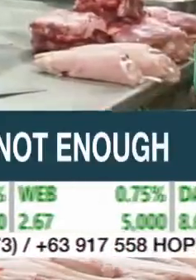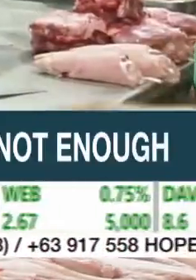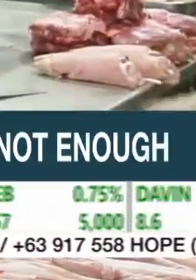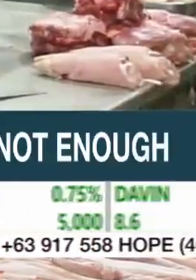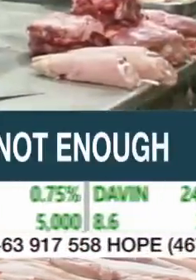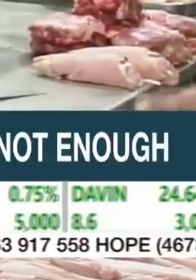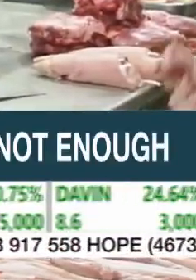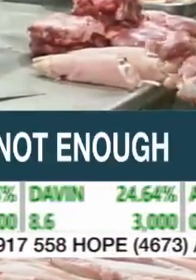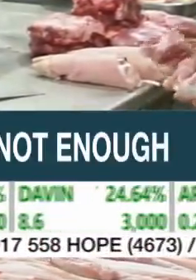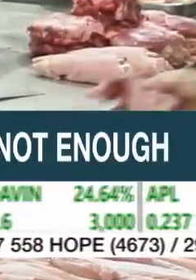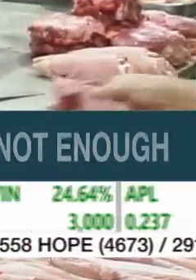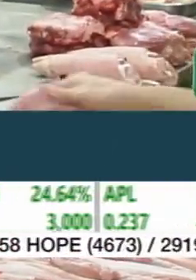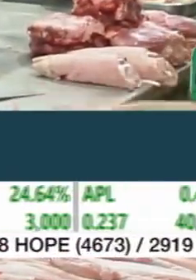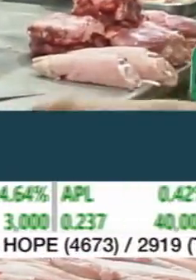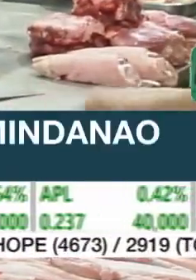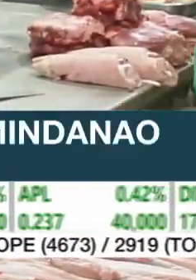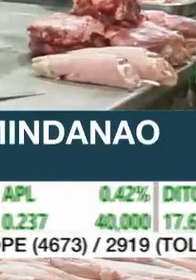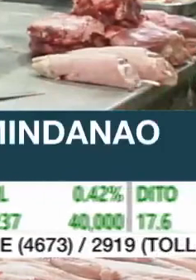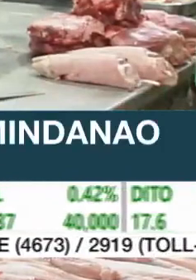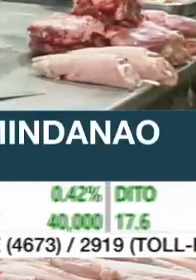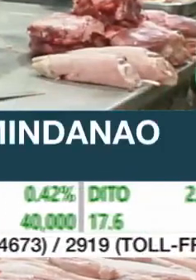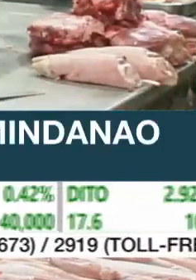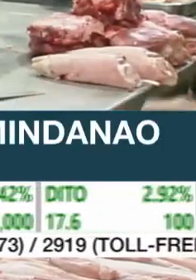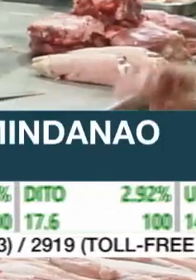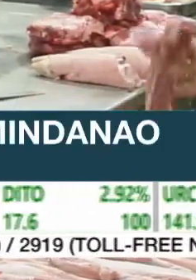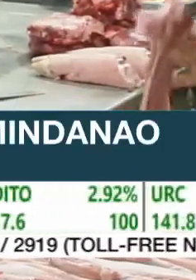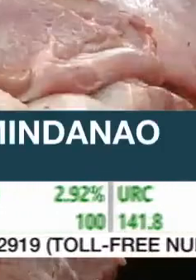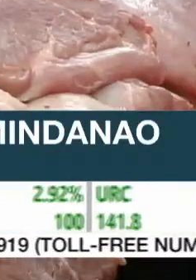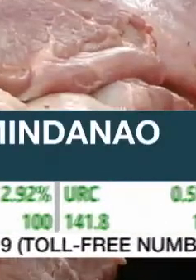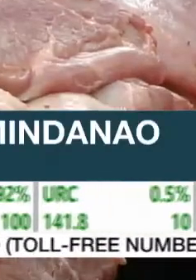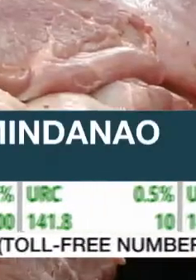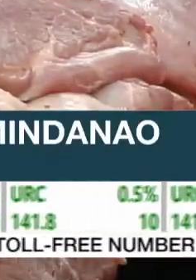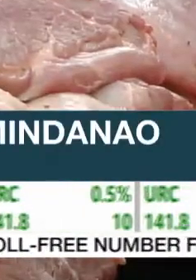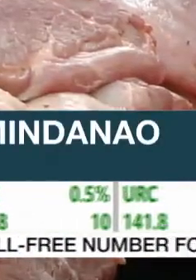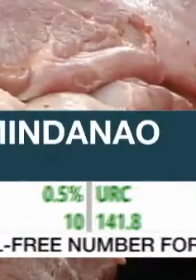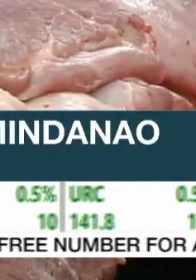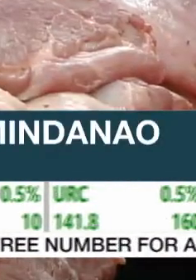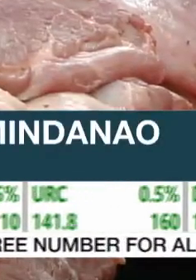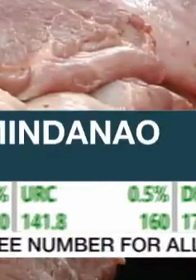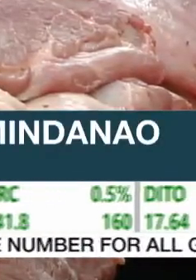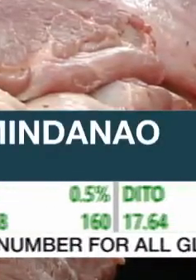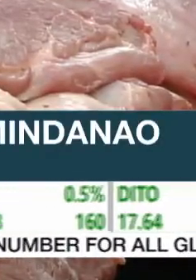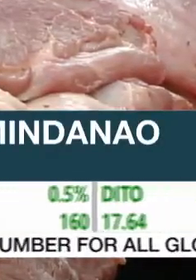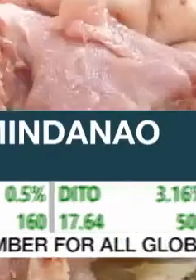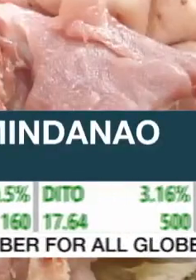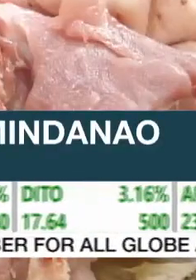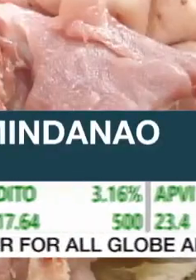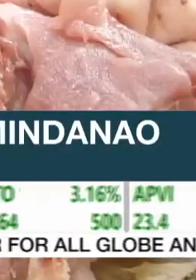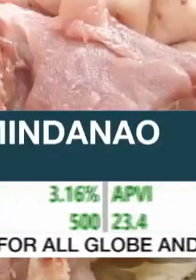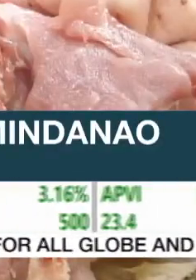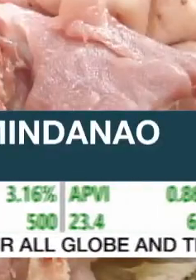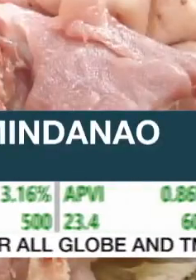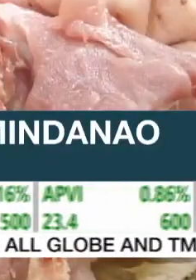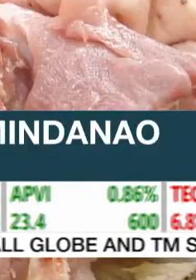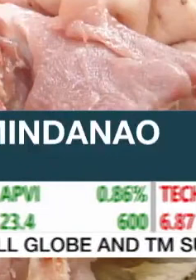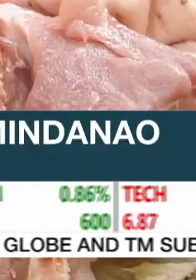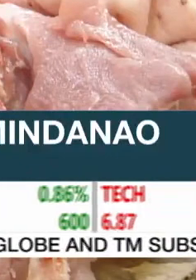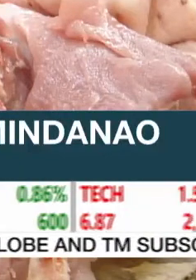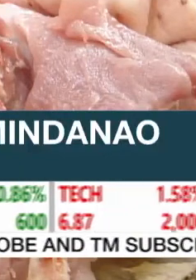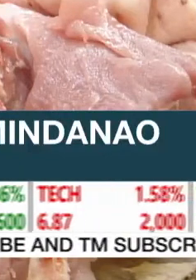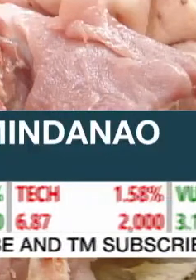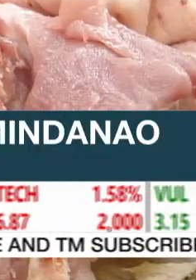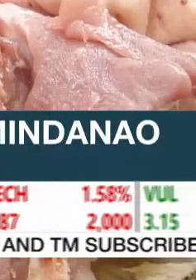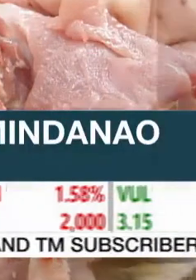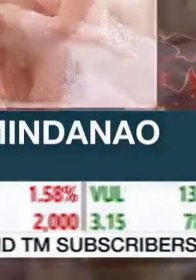in the coming days, as Mindanao committed to send 10,000 hogs per week to the National Capital Region, which has a demand of